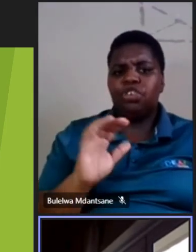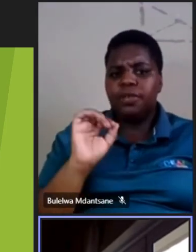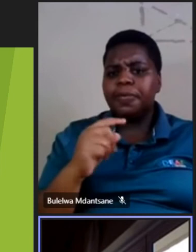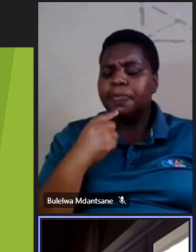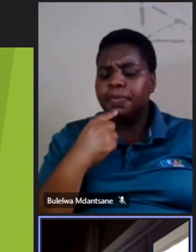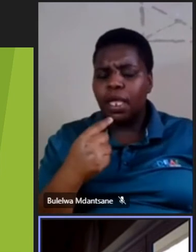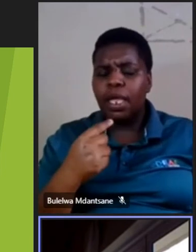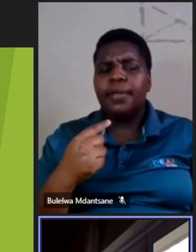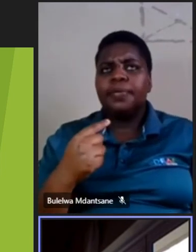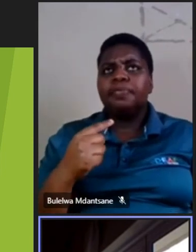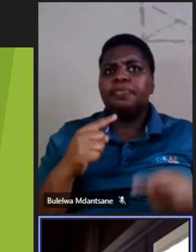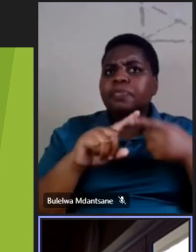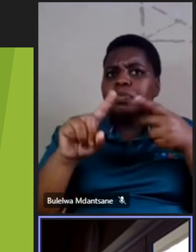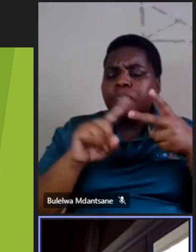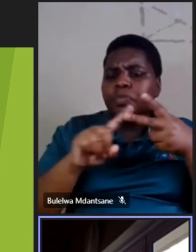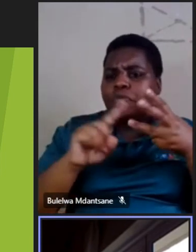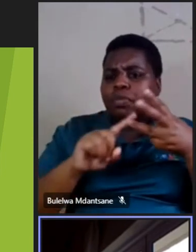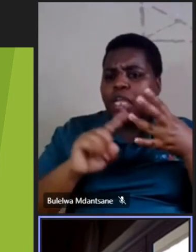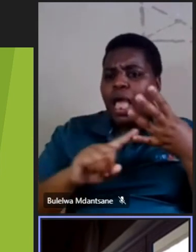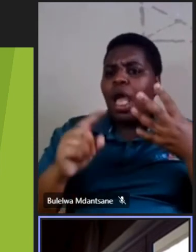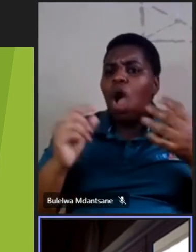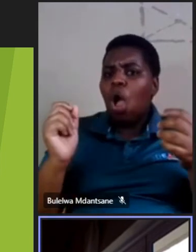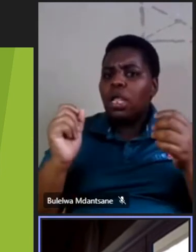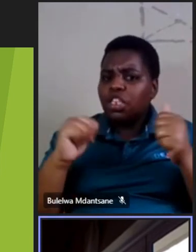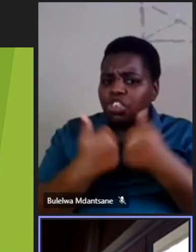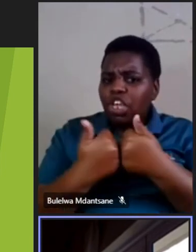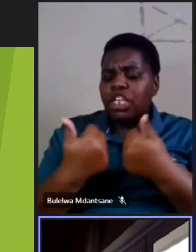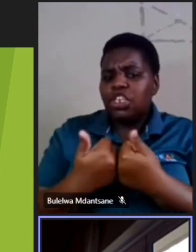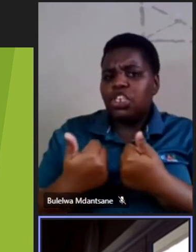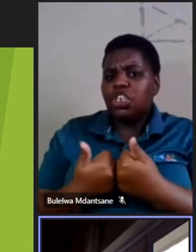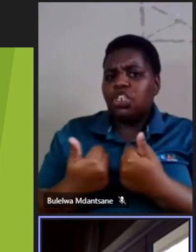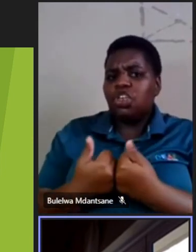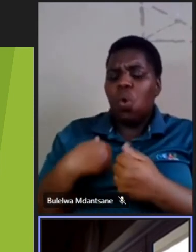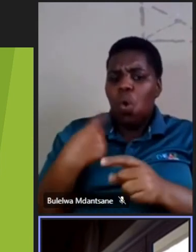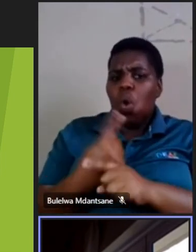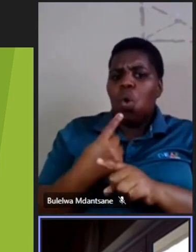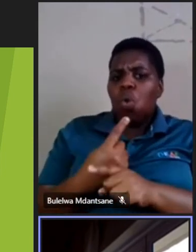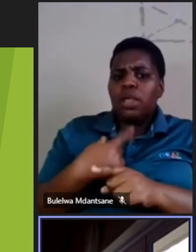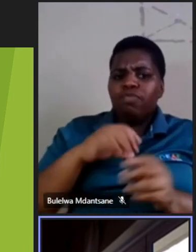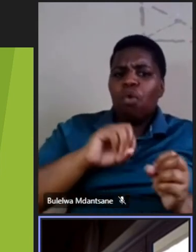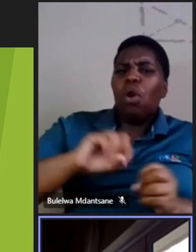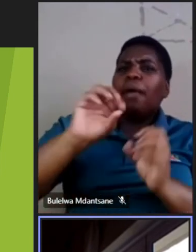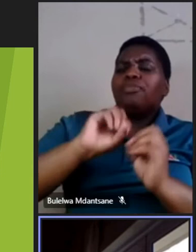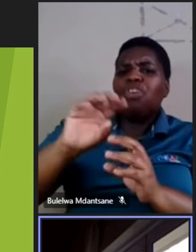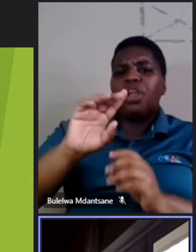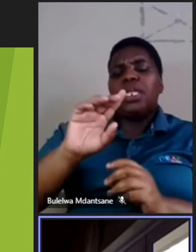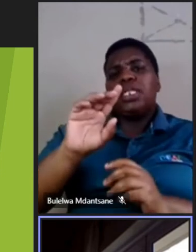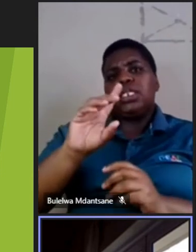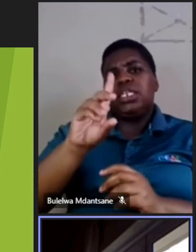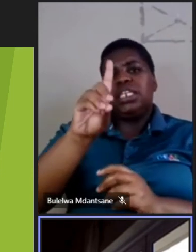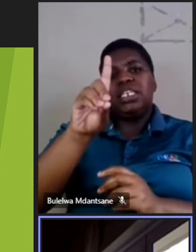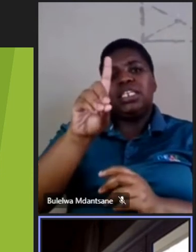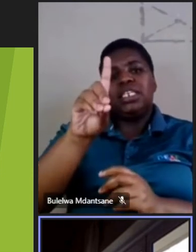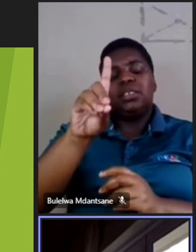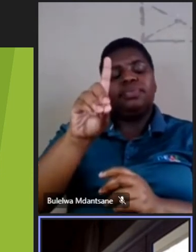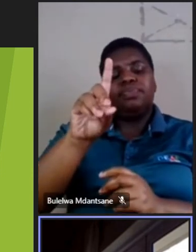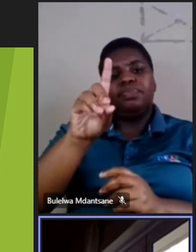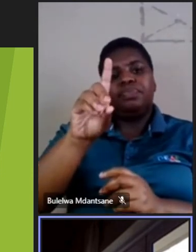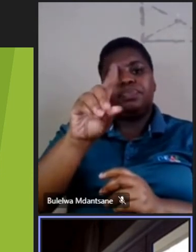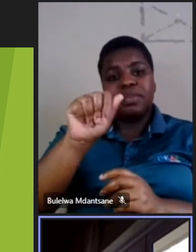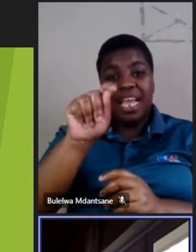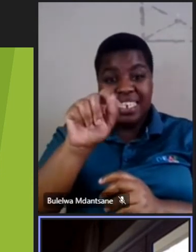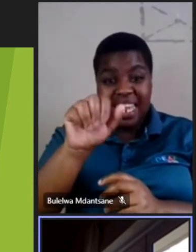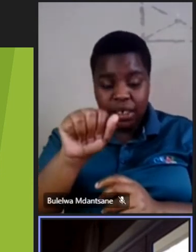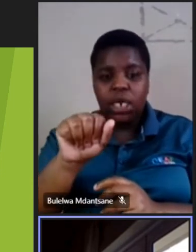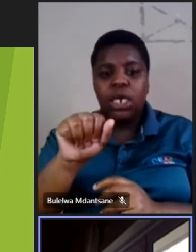mentioning the challenges that we have with capturing data and access to data